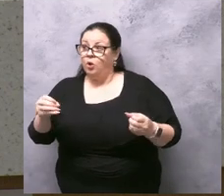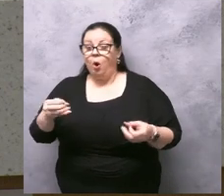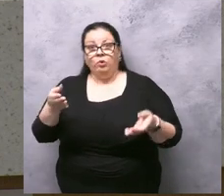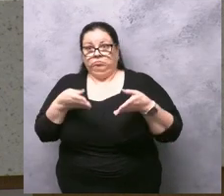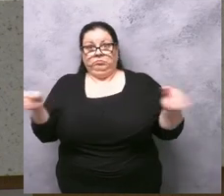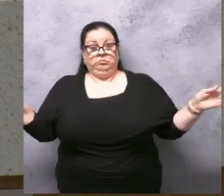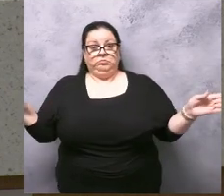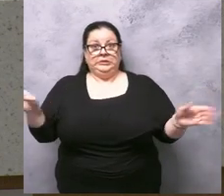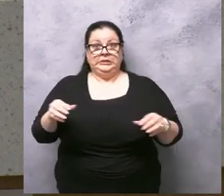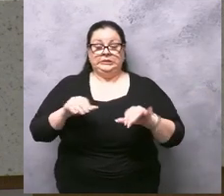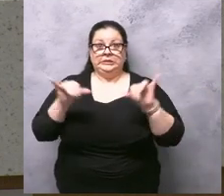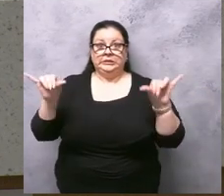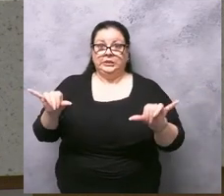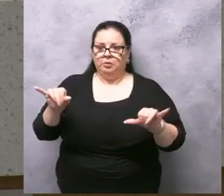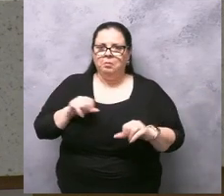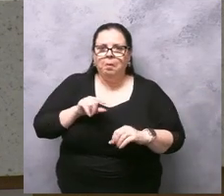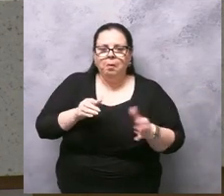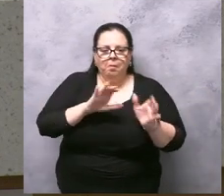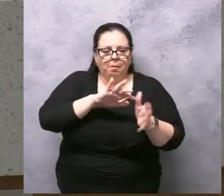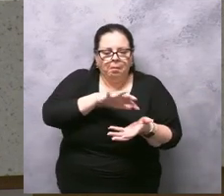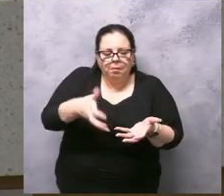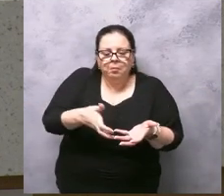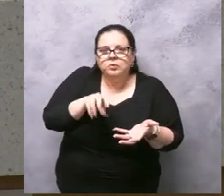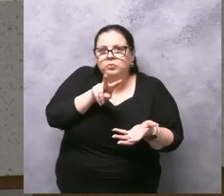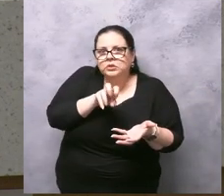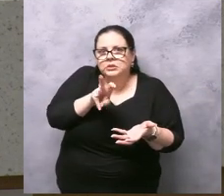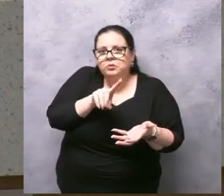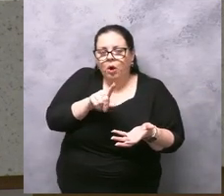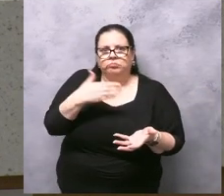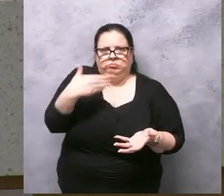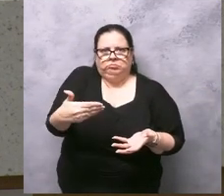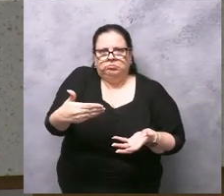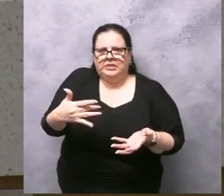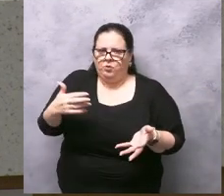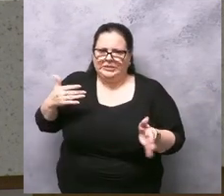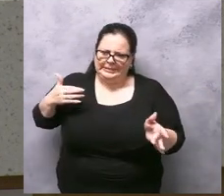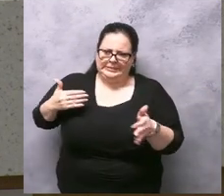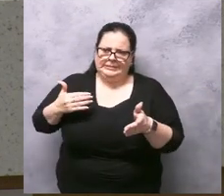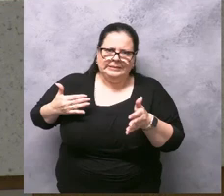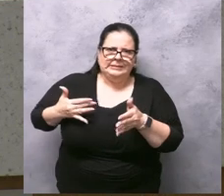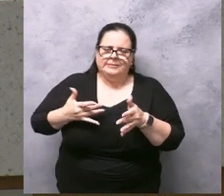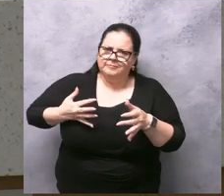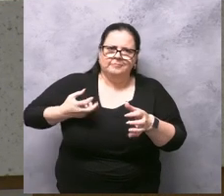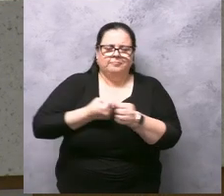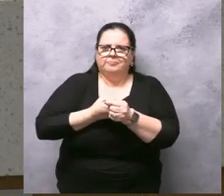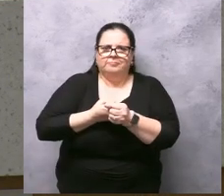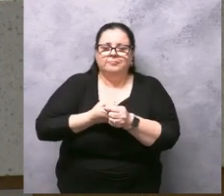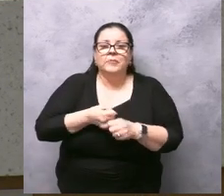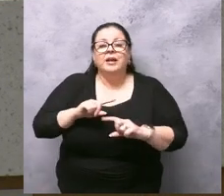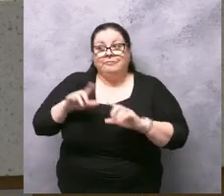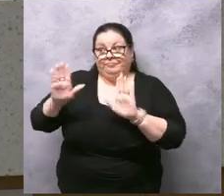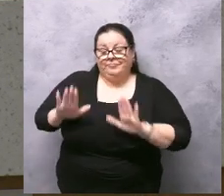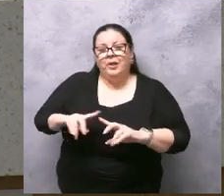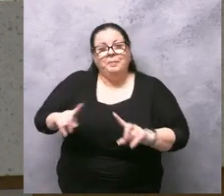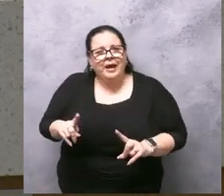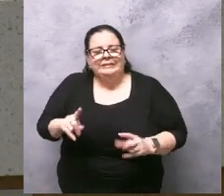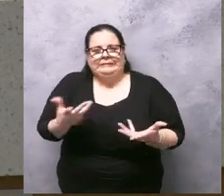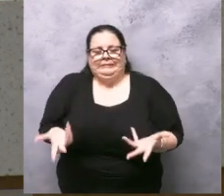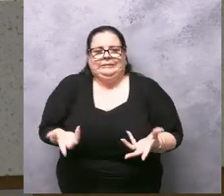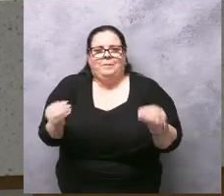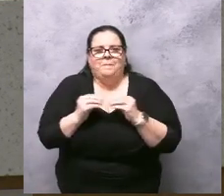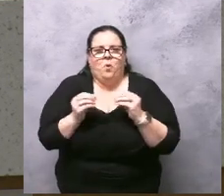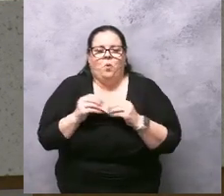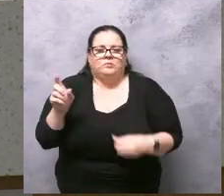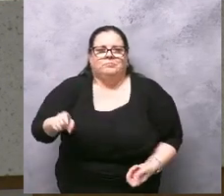size, the fact that it's 261 students and that we continue to close that gap every year was excellent. But I would also say, what more can